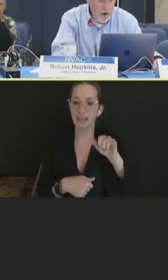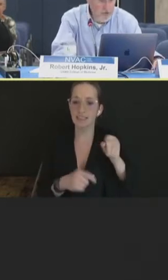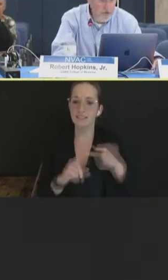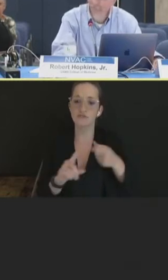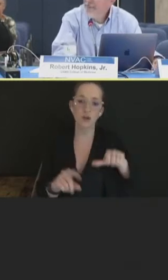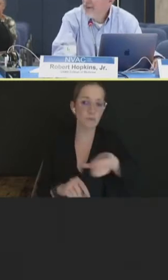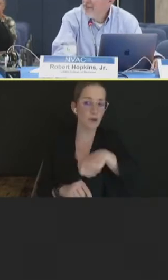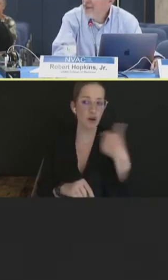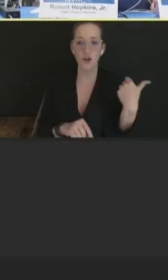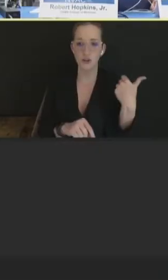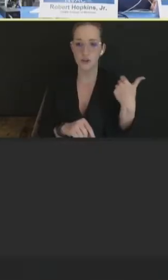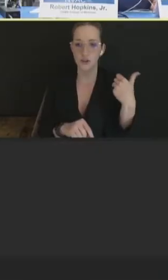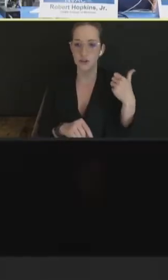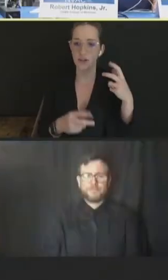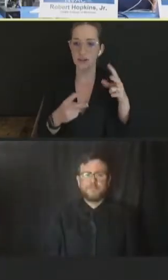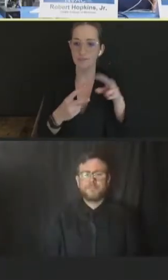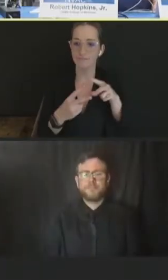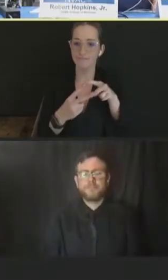very much. FDA.